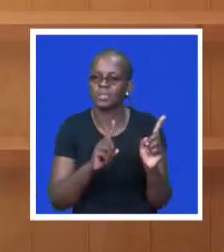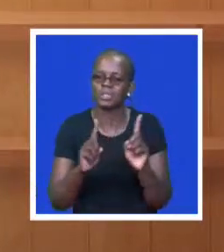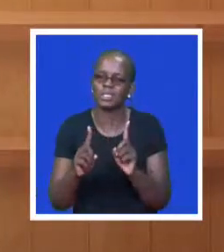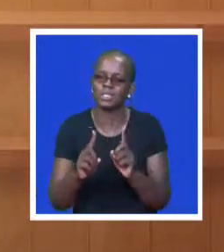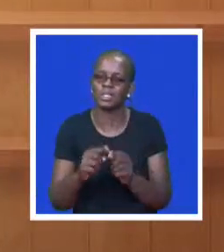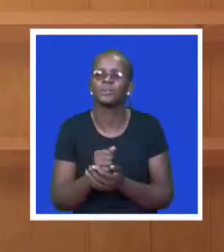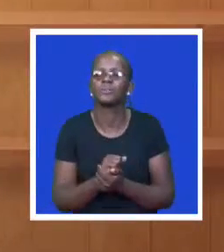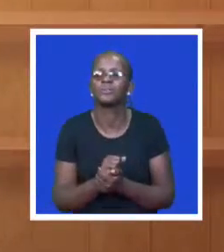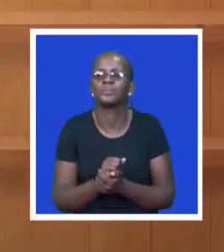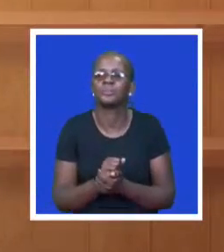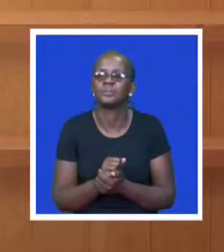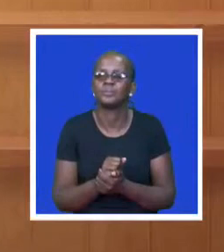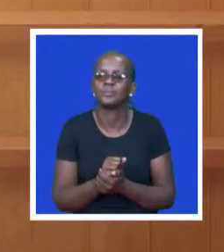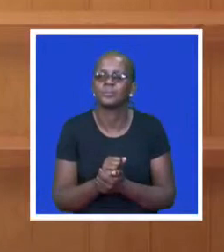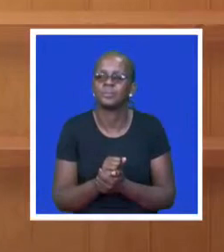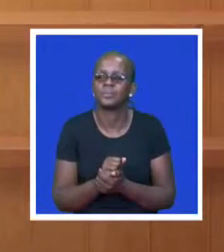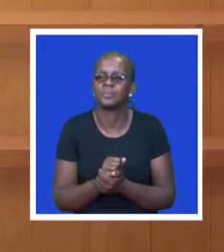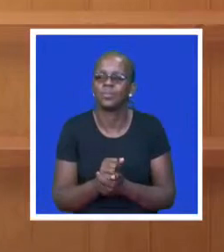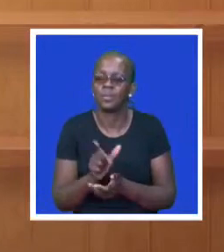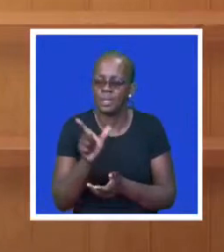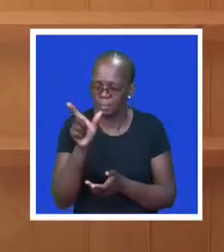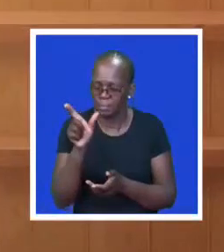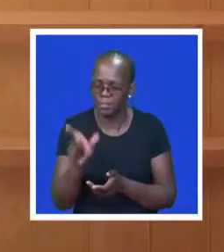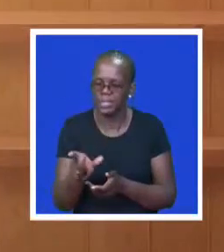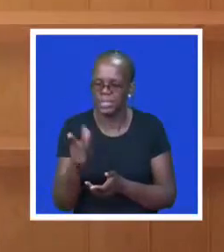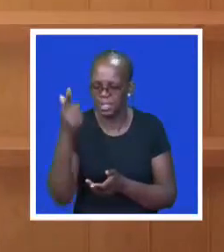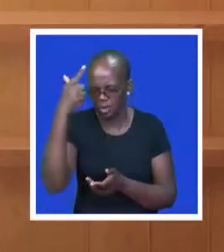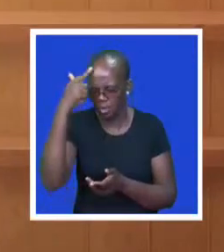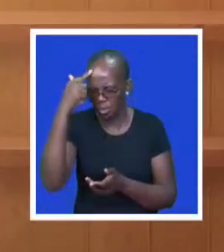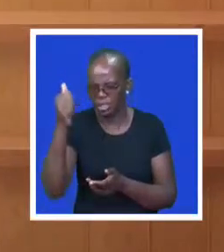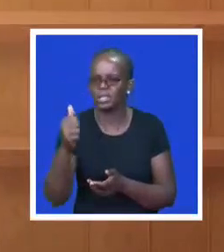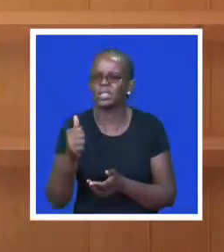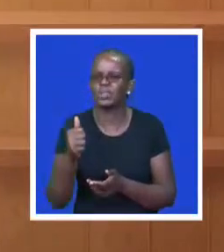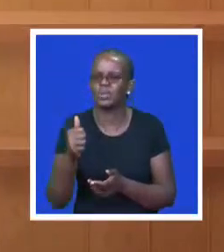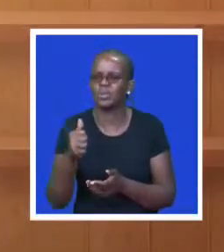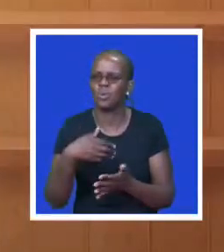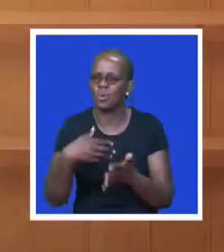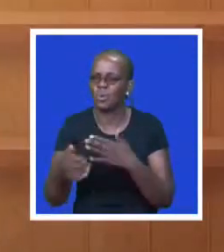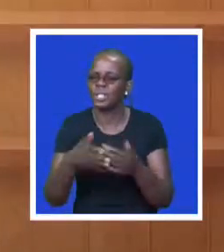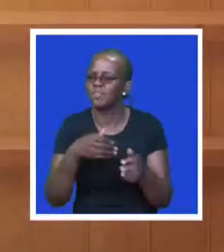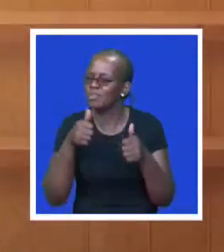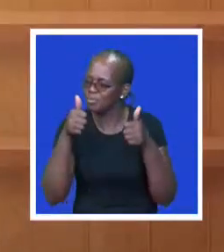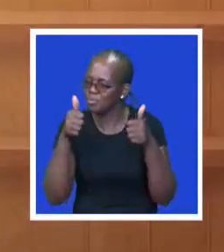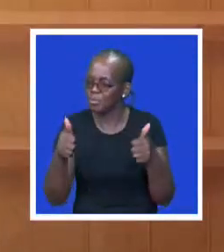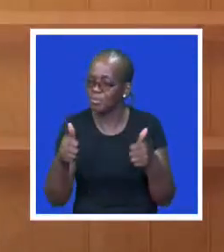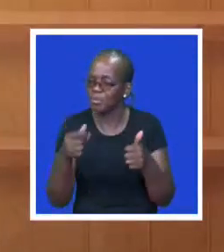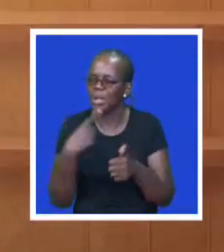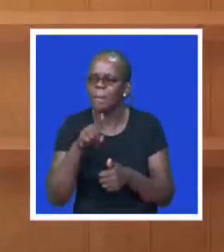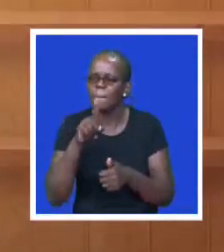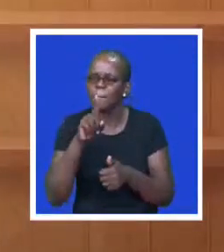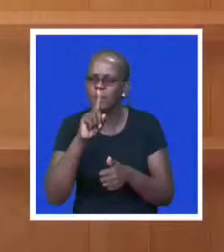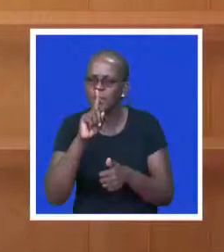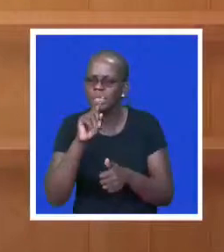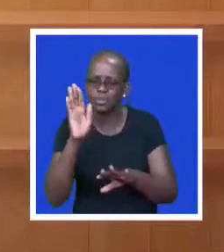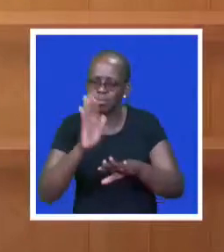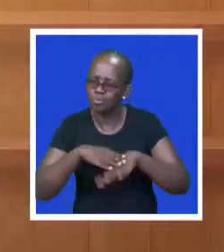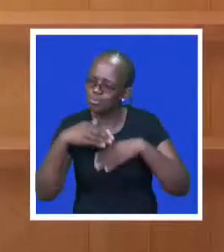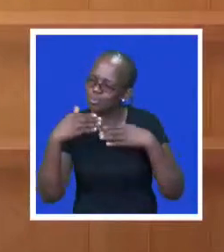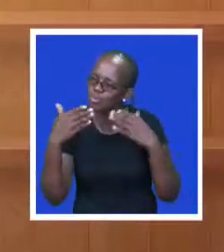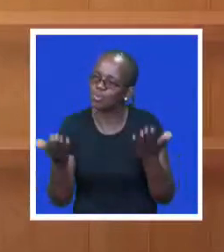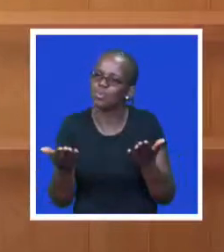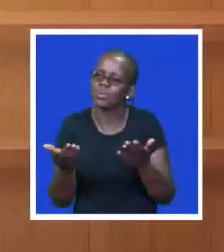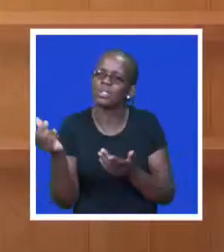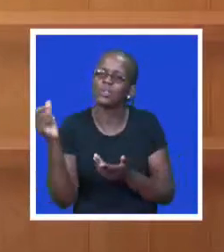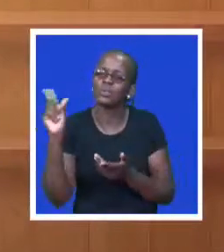Anyone who knows the right thing to do but does not do it, for him